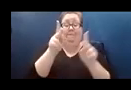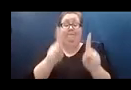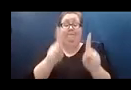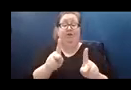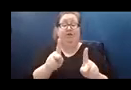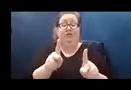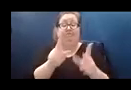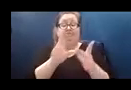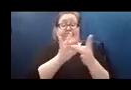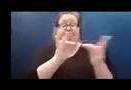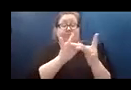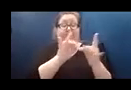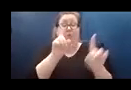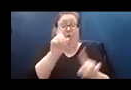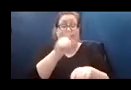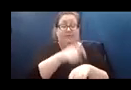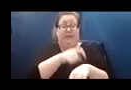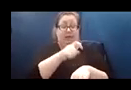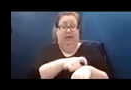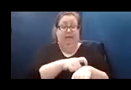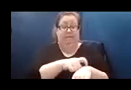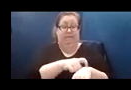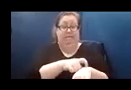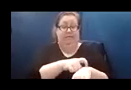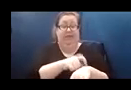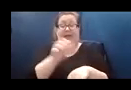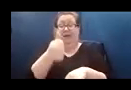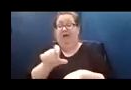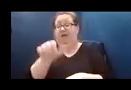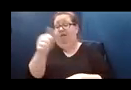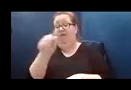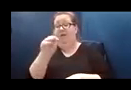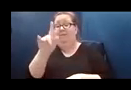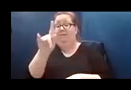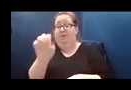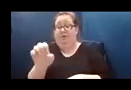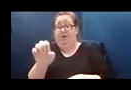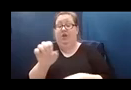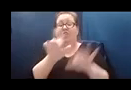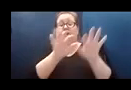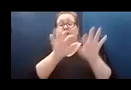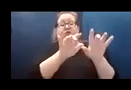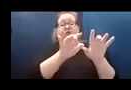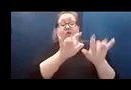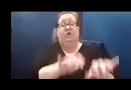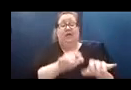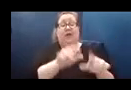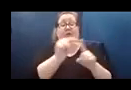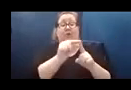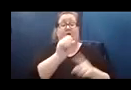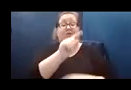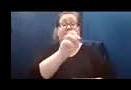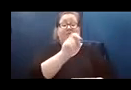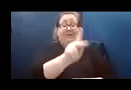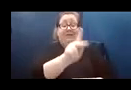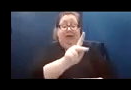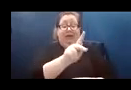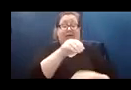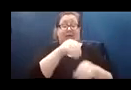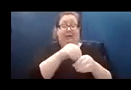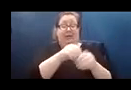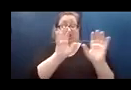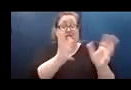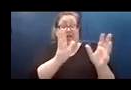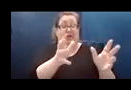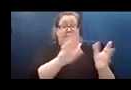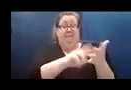remain muted. And if you need to speak, you can either type the word stack into the chat box, or